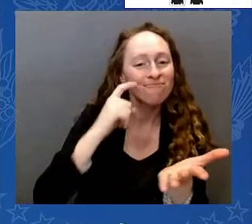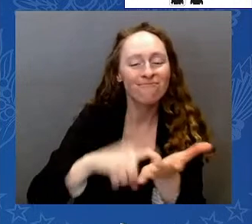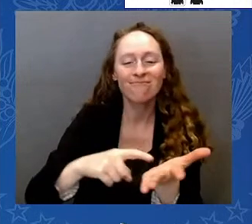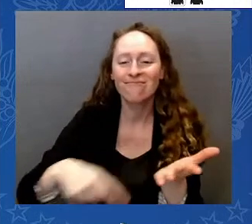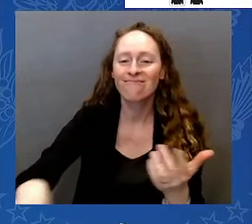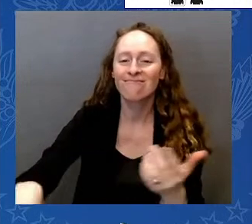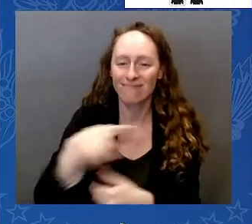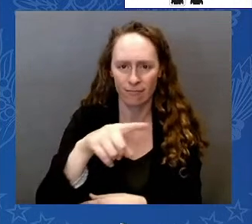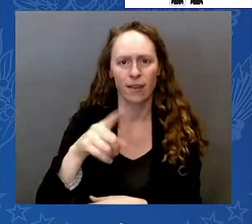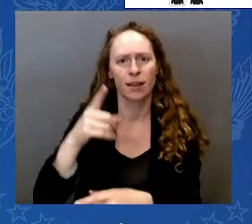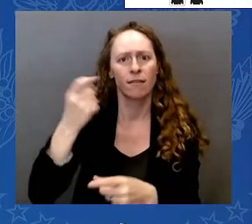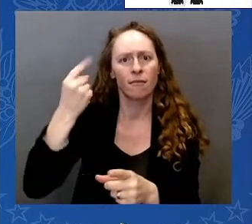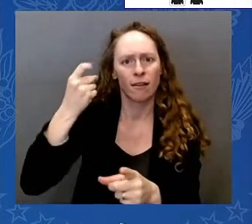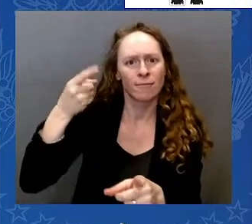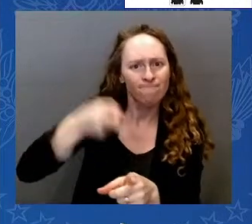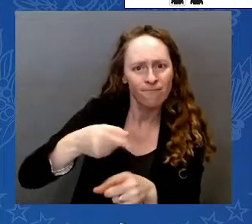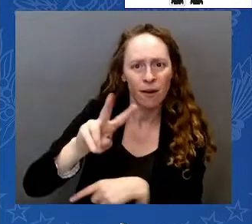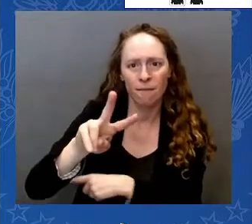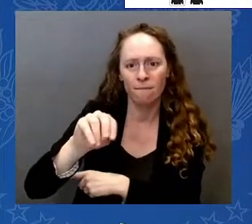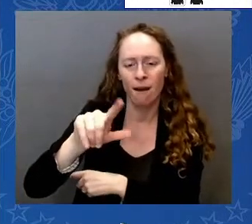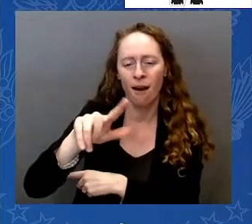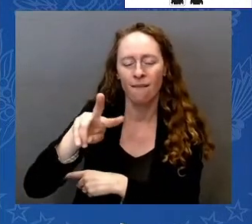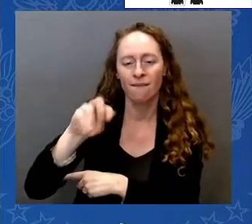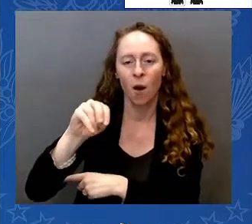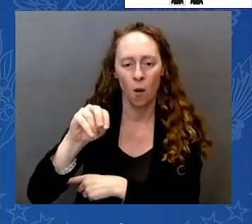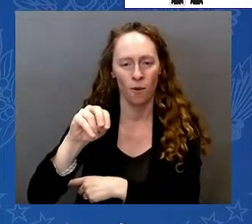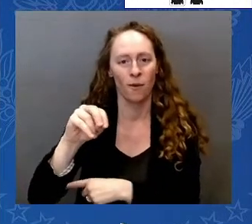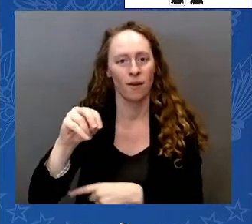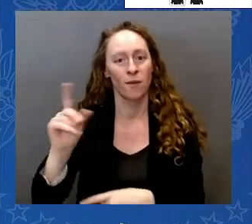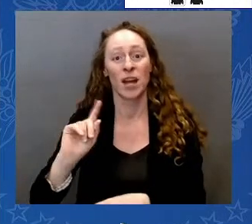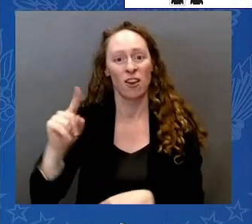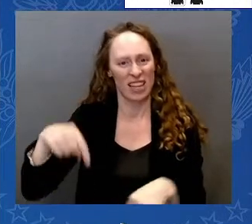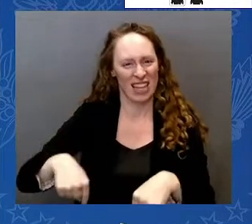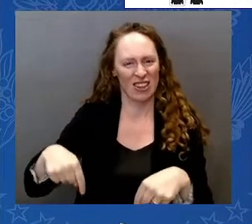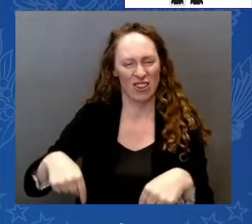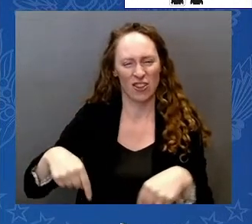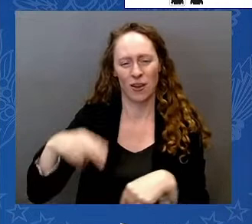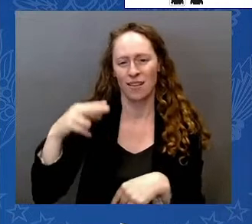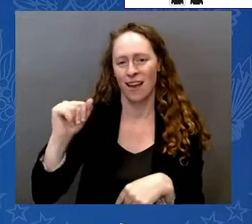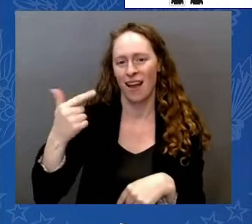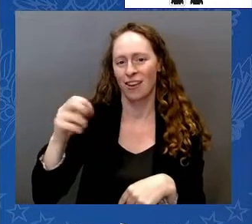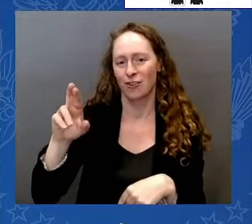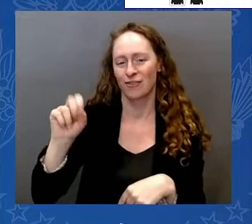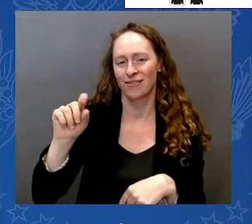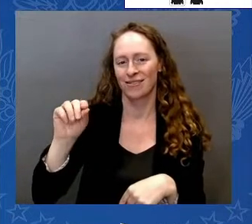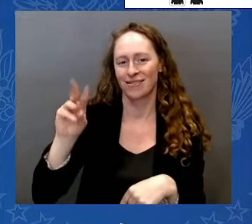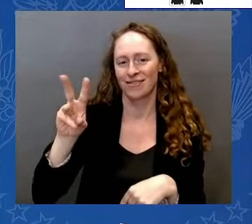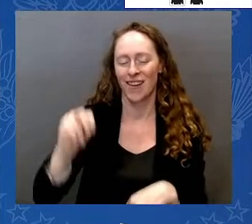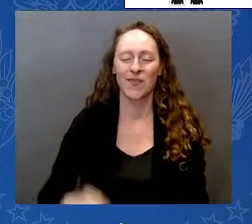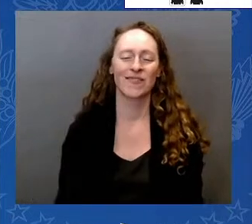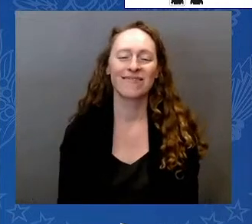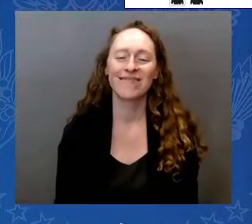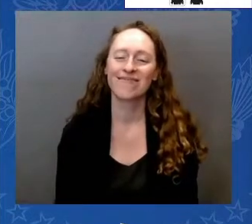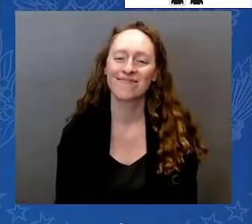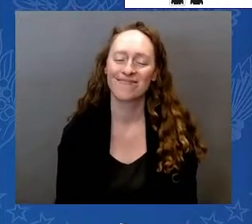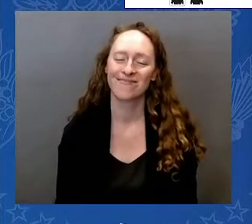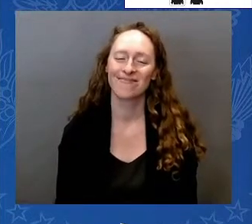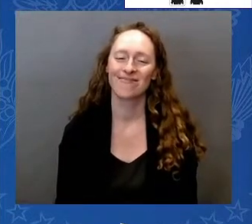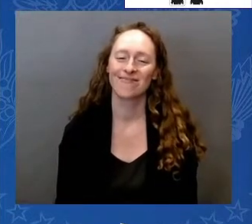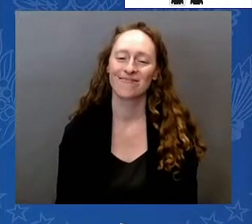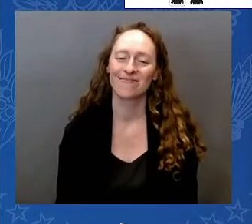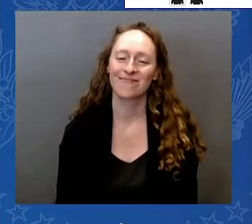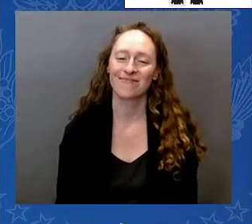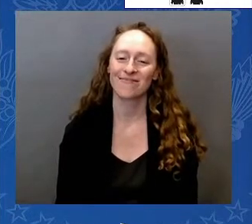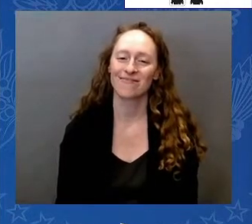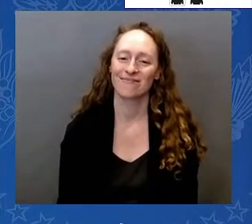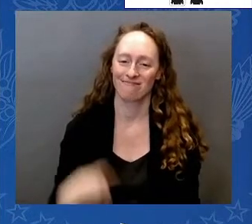say how pleased and proud we are to have you in the White House. Now let's get to why